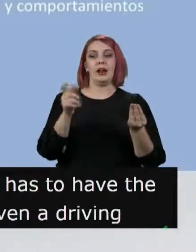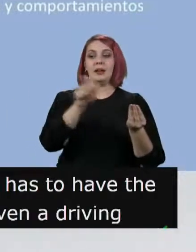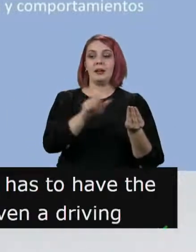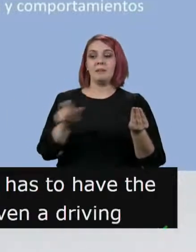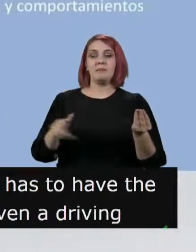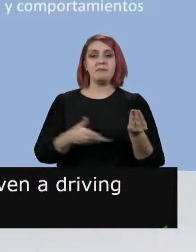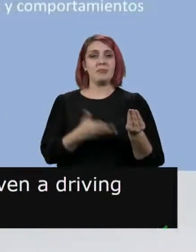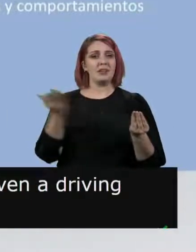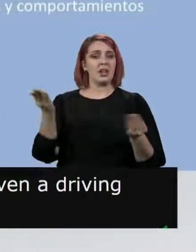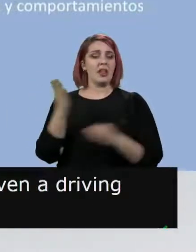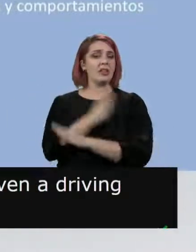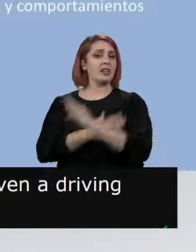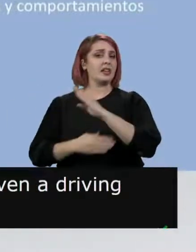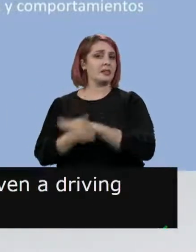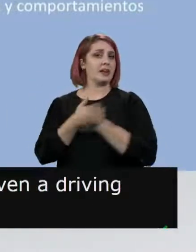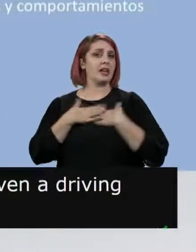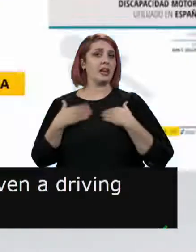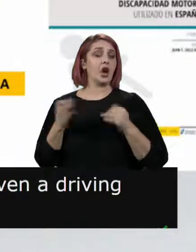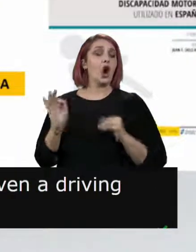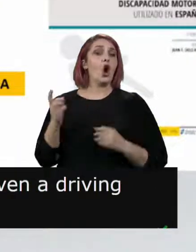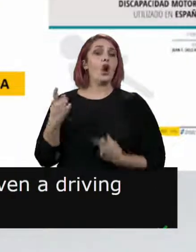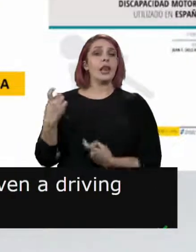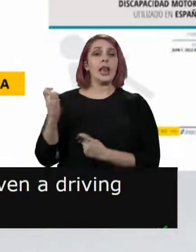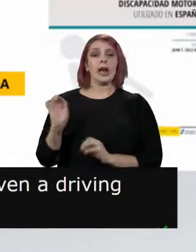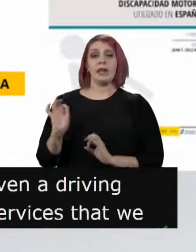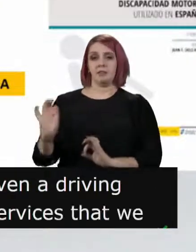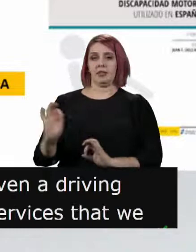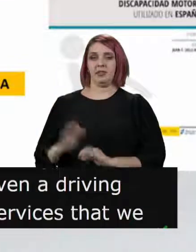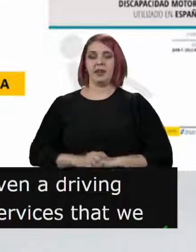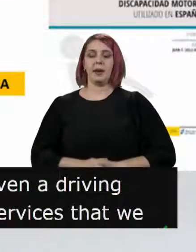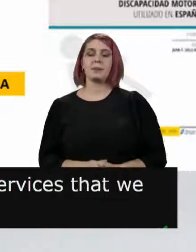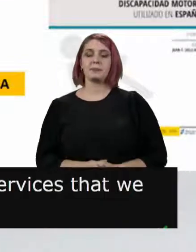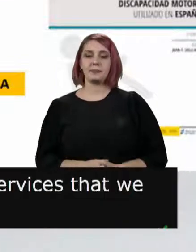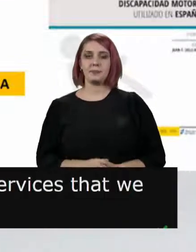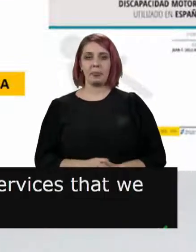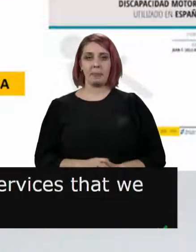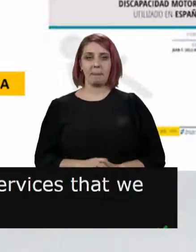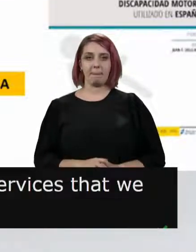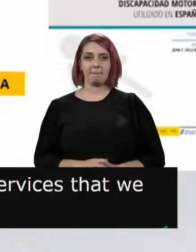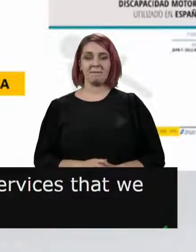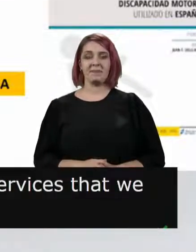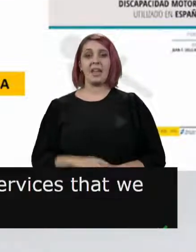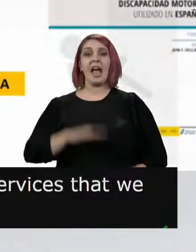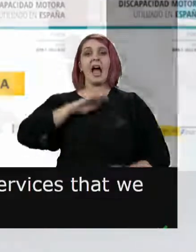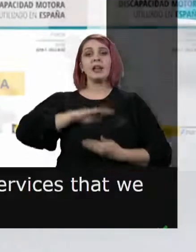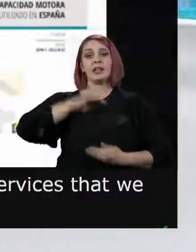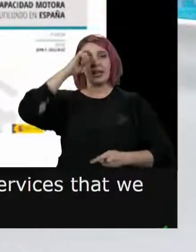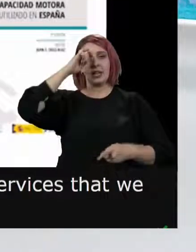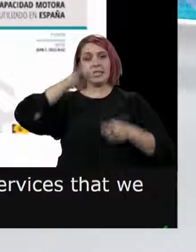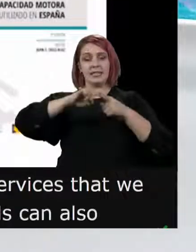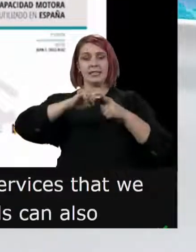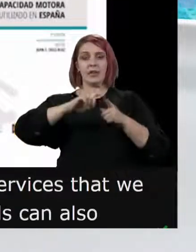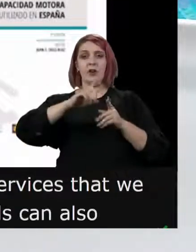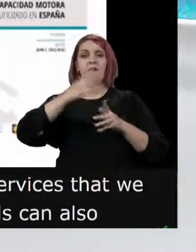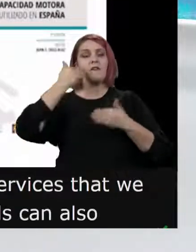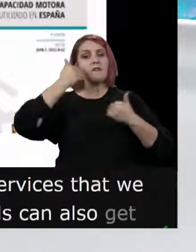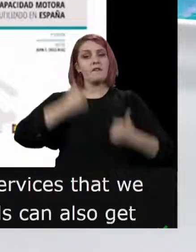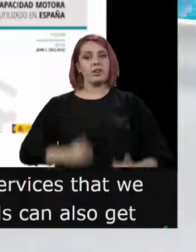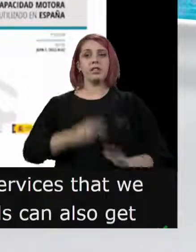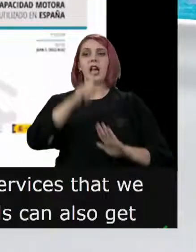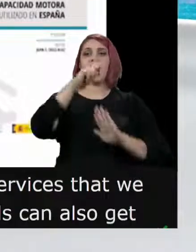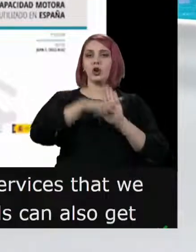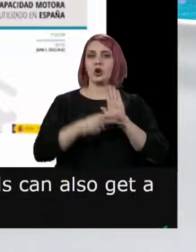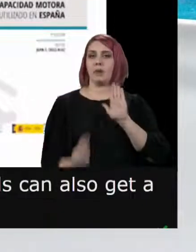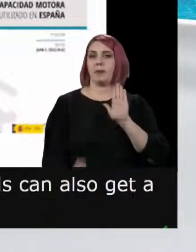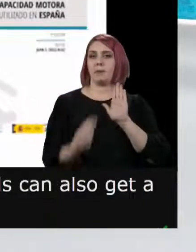improving the services that we provide so people with disabilities or specific needs can also get a driving license. This is